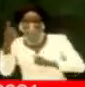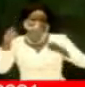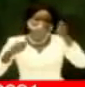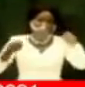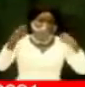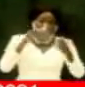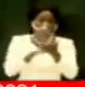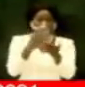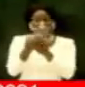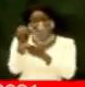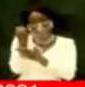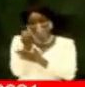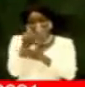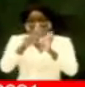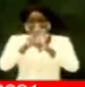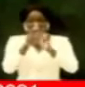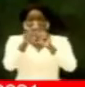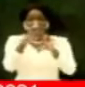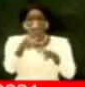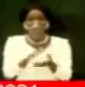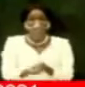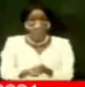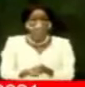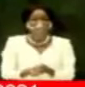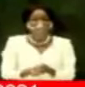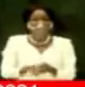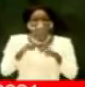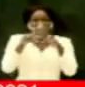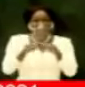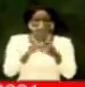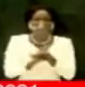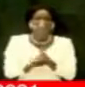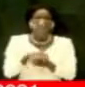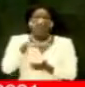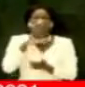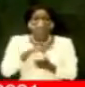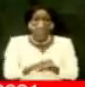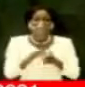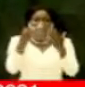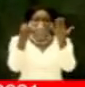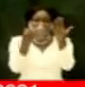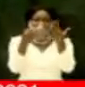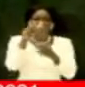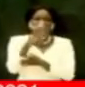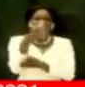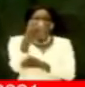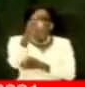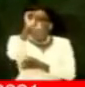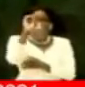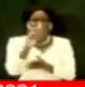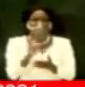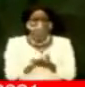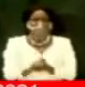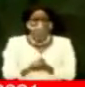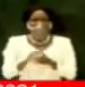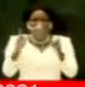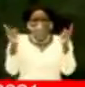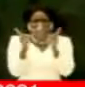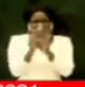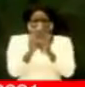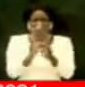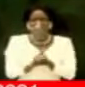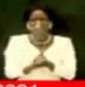to COVID-19 in Cholo. As of now, our positivity rate, it is at 6.4. Mwajidwele kwa basi, kwa maso